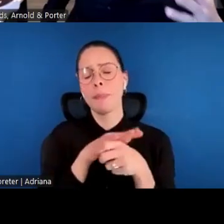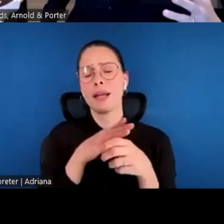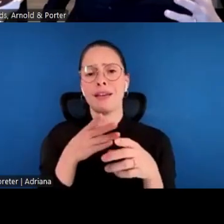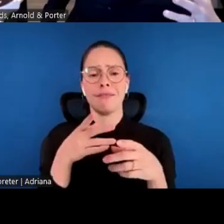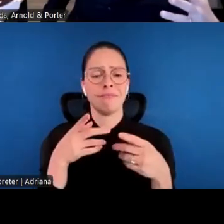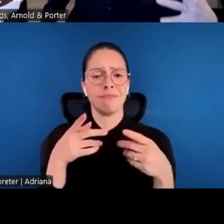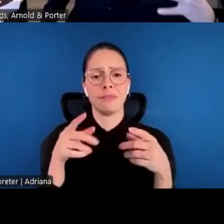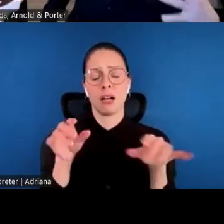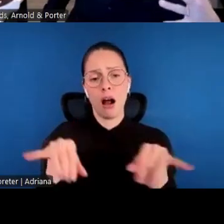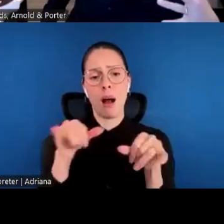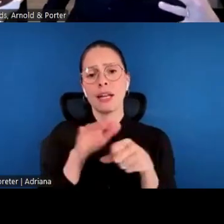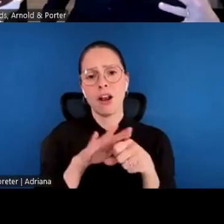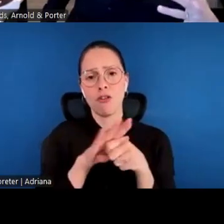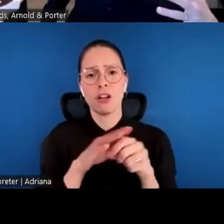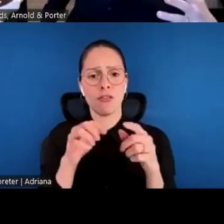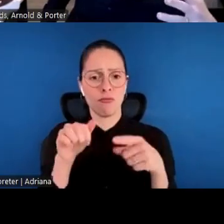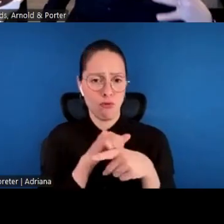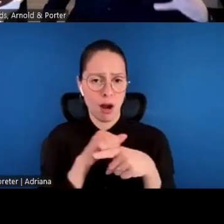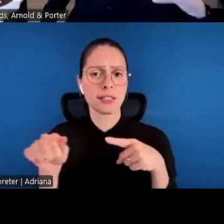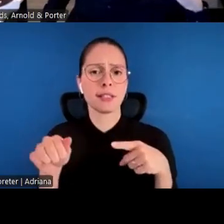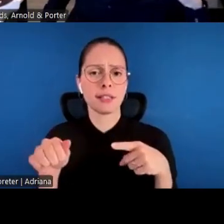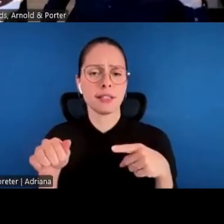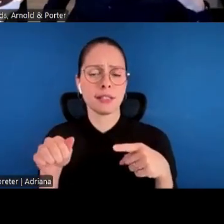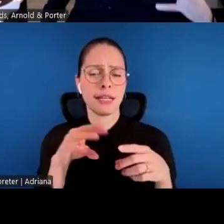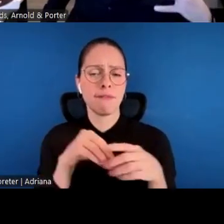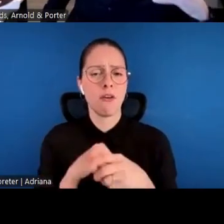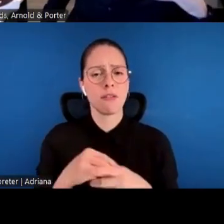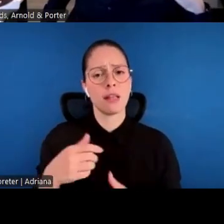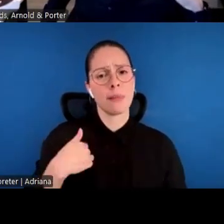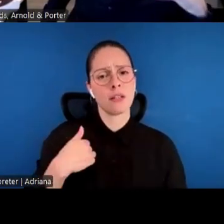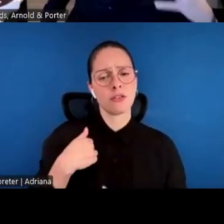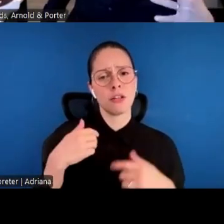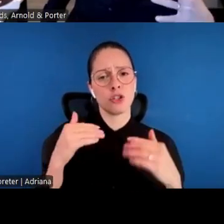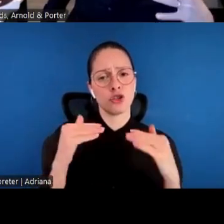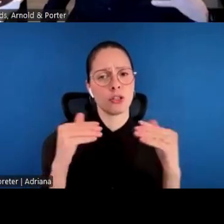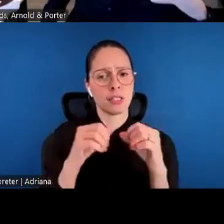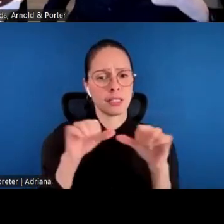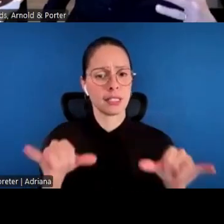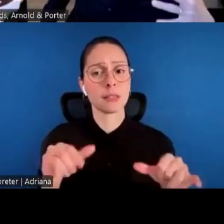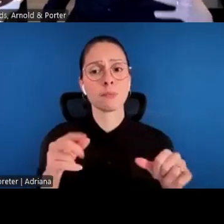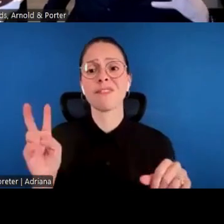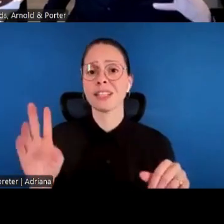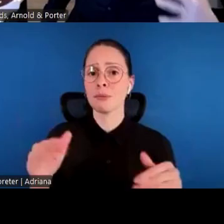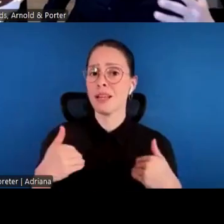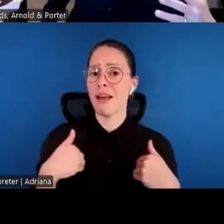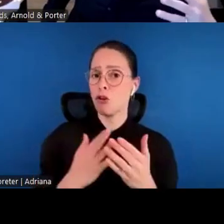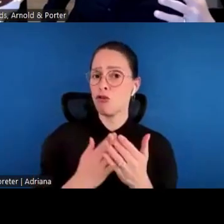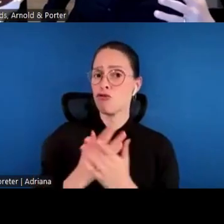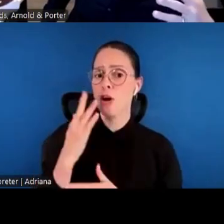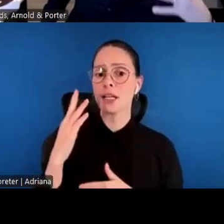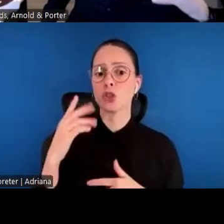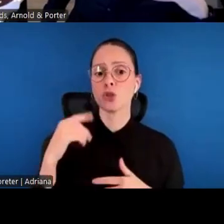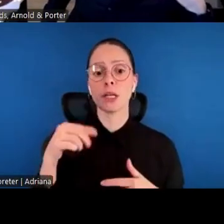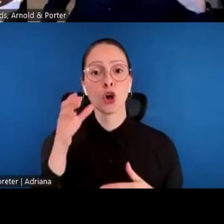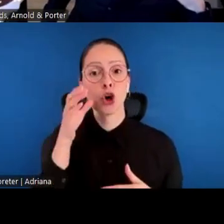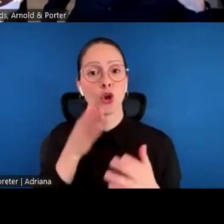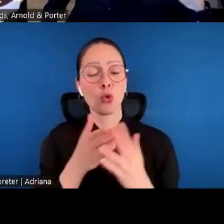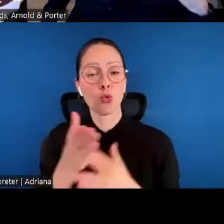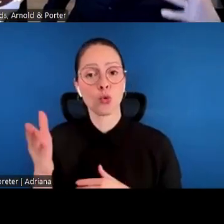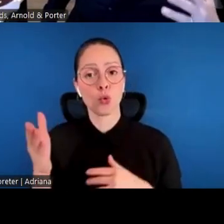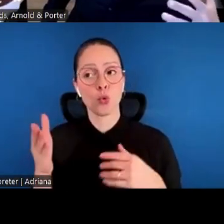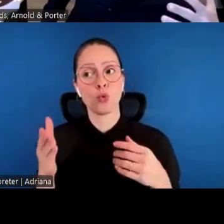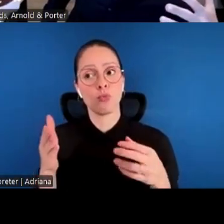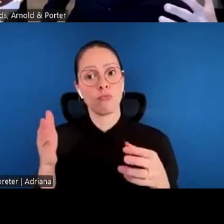for lawyers in the military justice system. Victims have a right to be heard through counsel in order